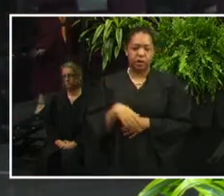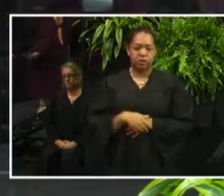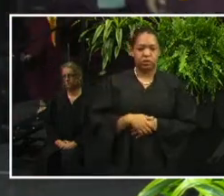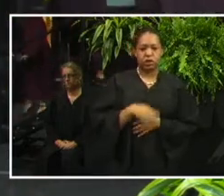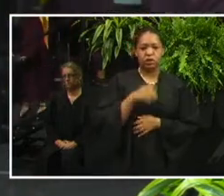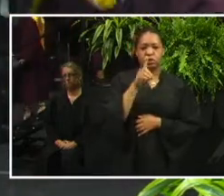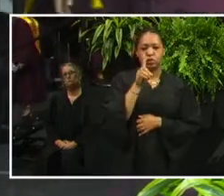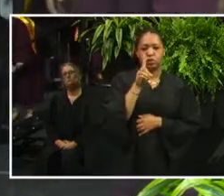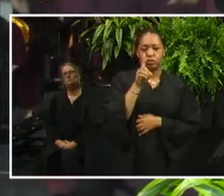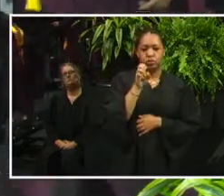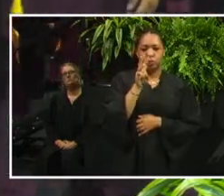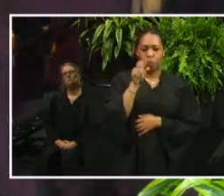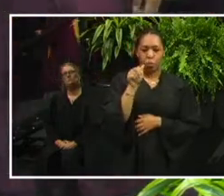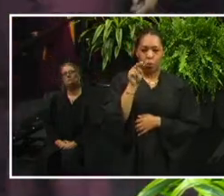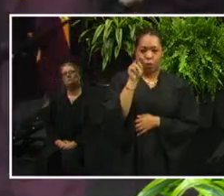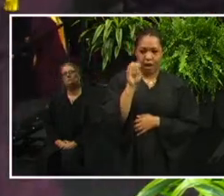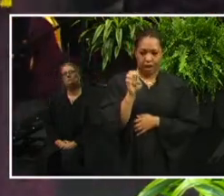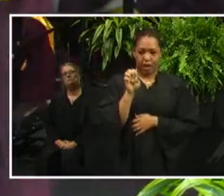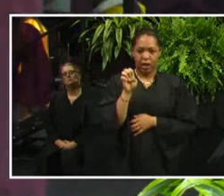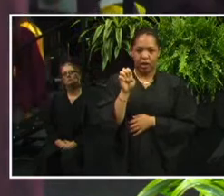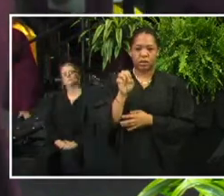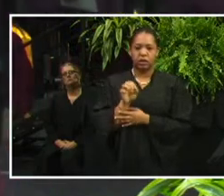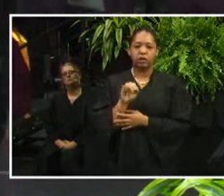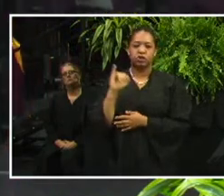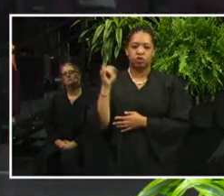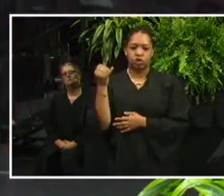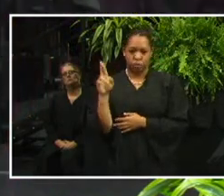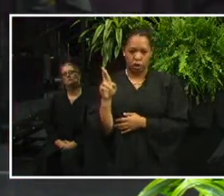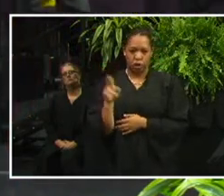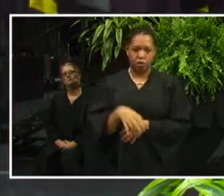Dwayne Isaiah Phelps Jr.